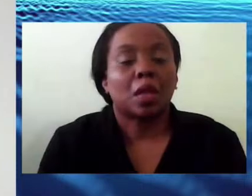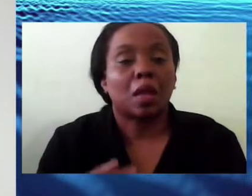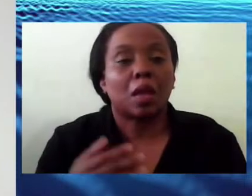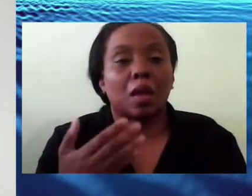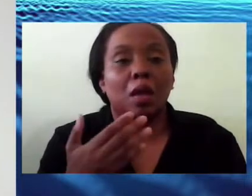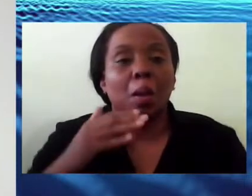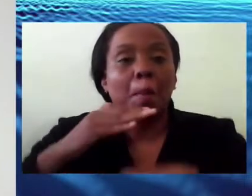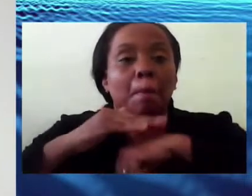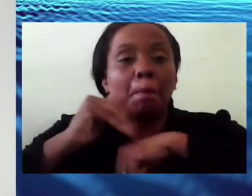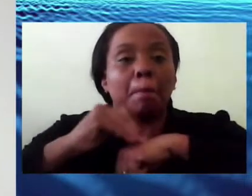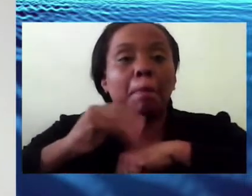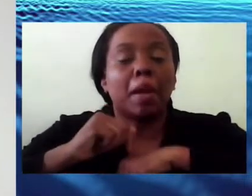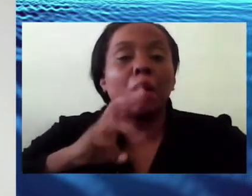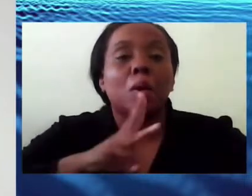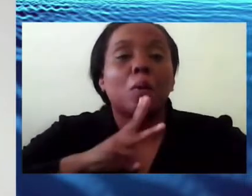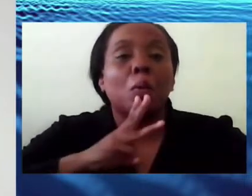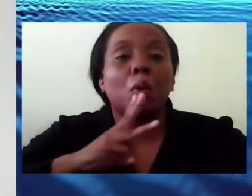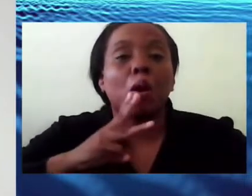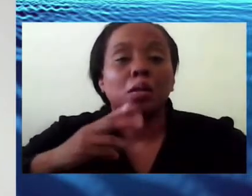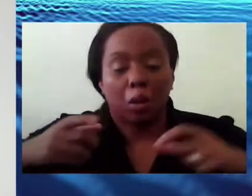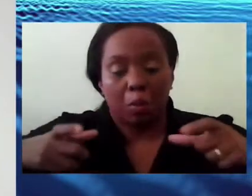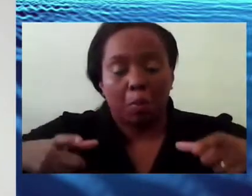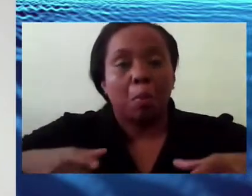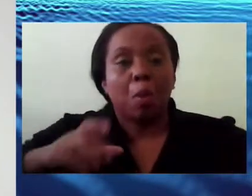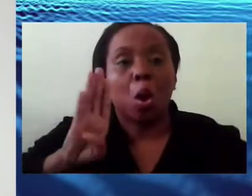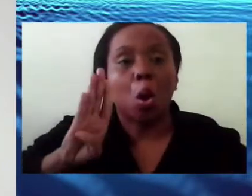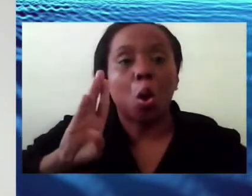bowls, picking up toys that